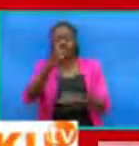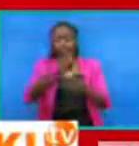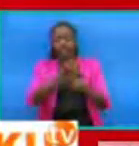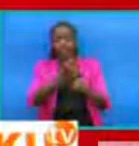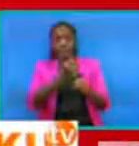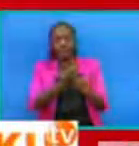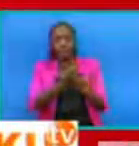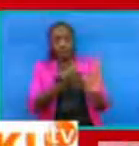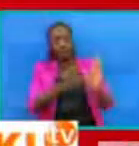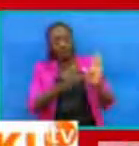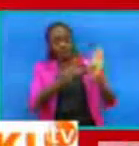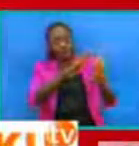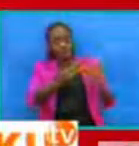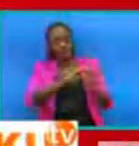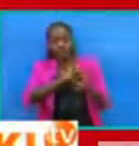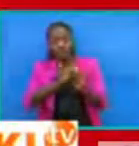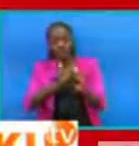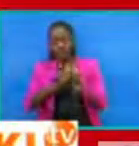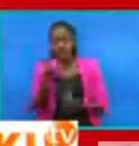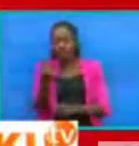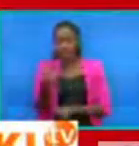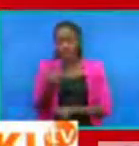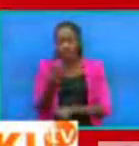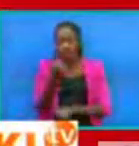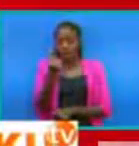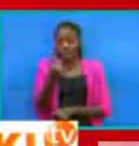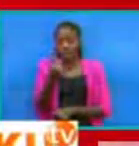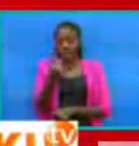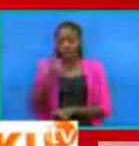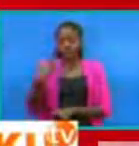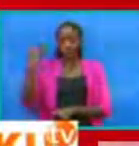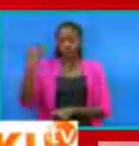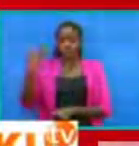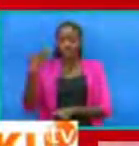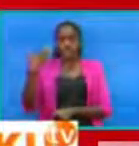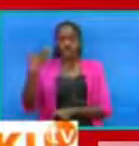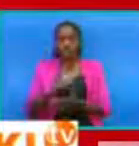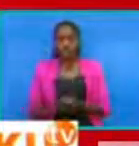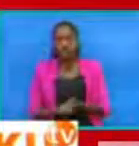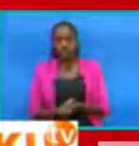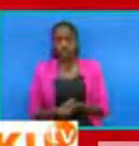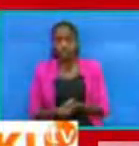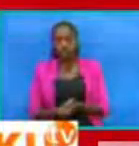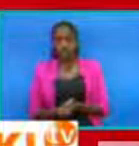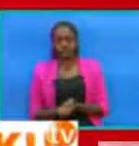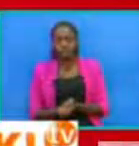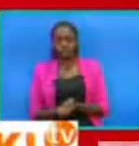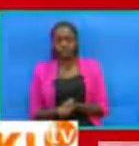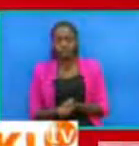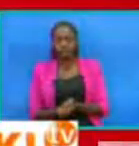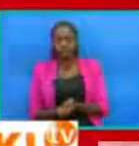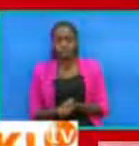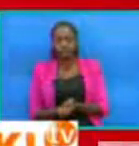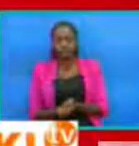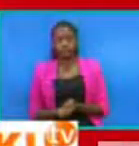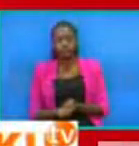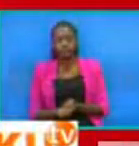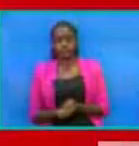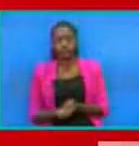education and sports not only compulsory, because it was compulsory even long ago, but